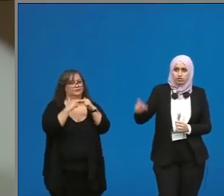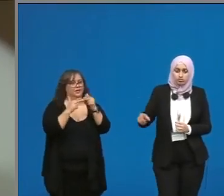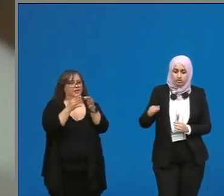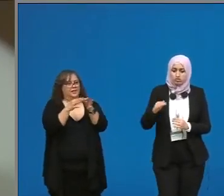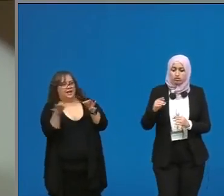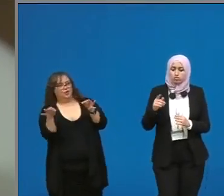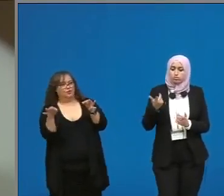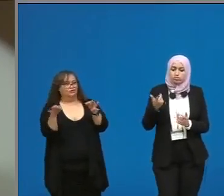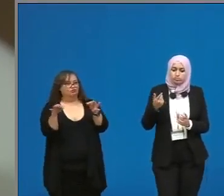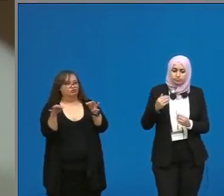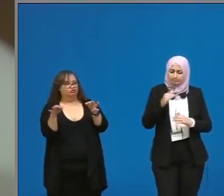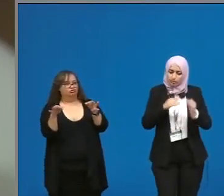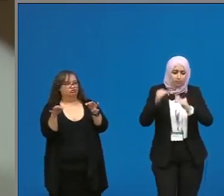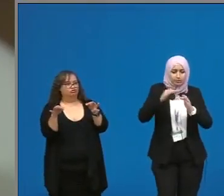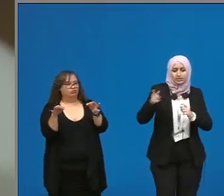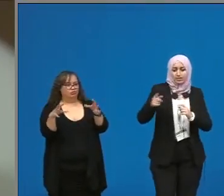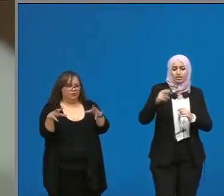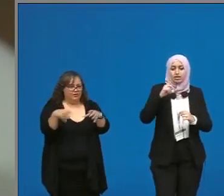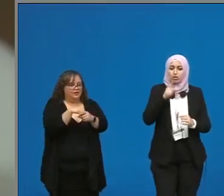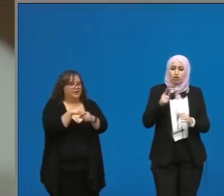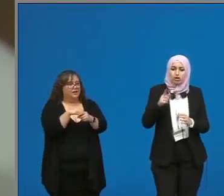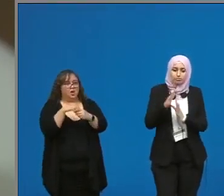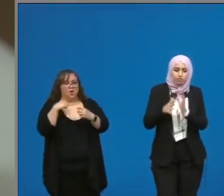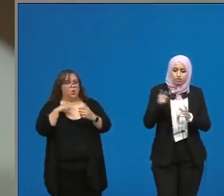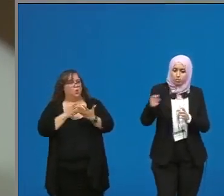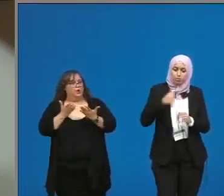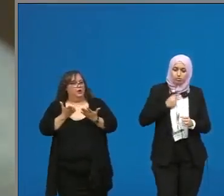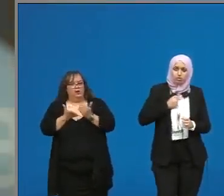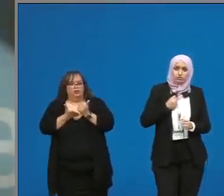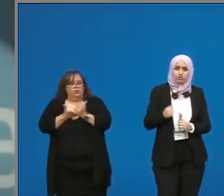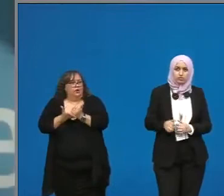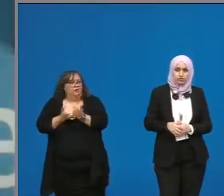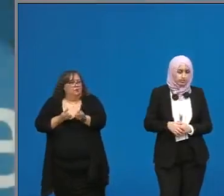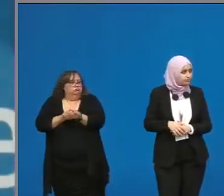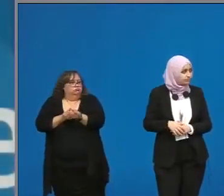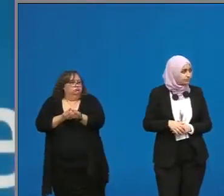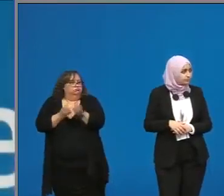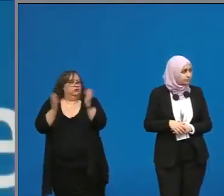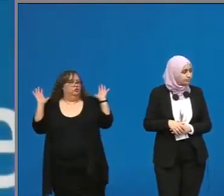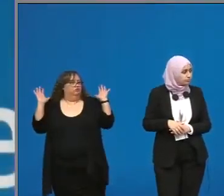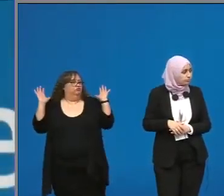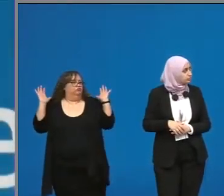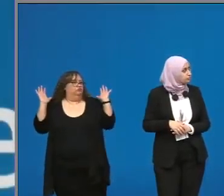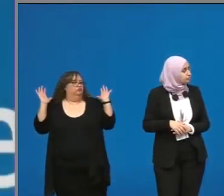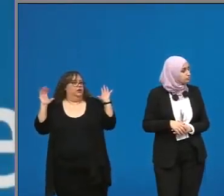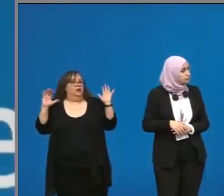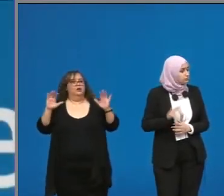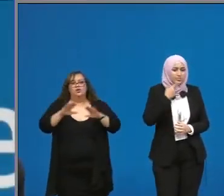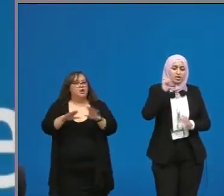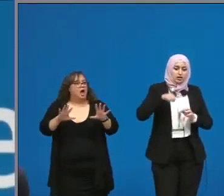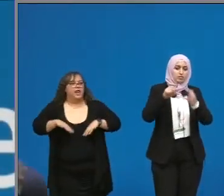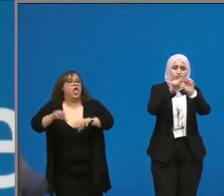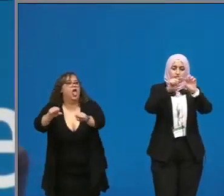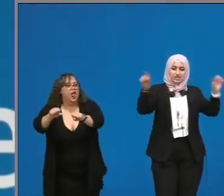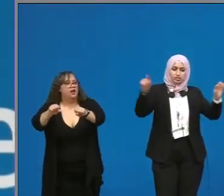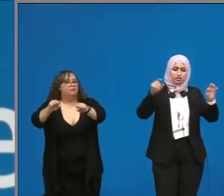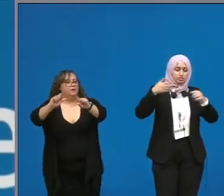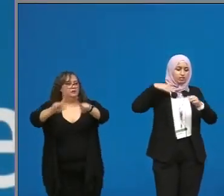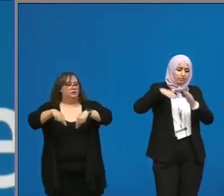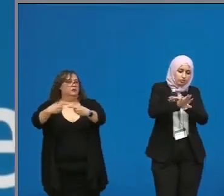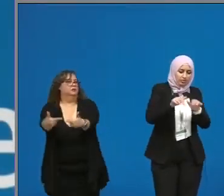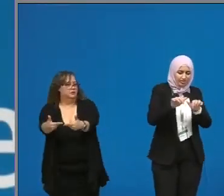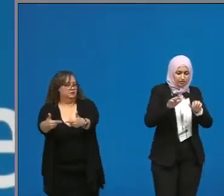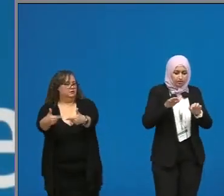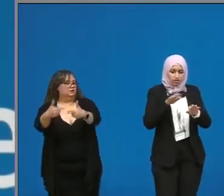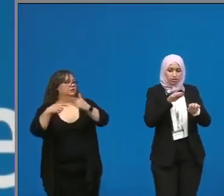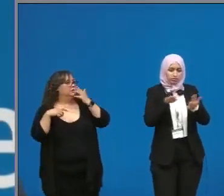themselves. We are just here to help, not more. Yeah, so one example, if the sentence that goes into the system has